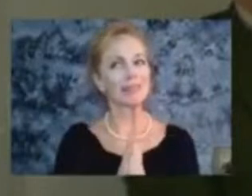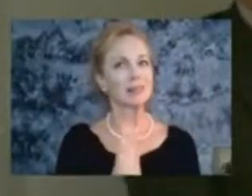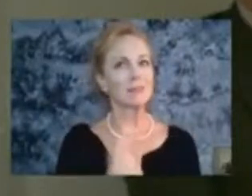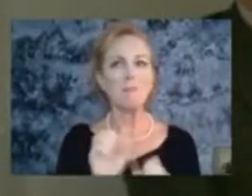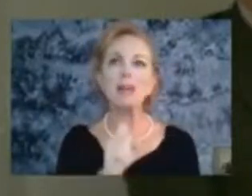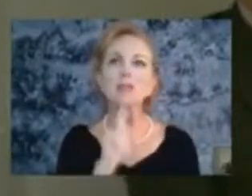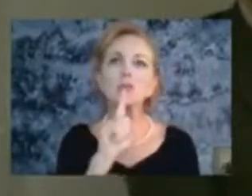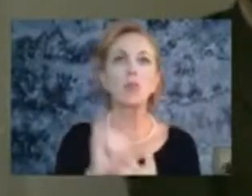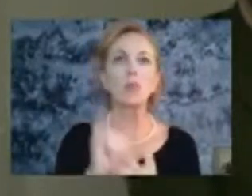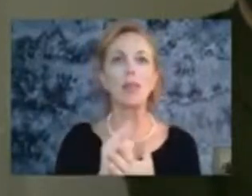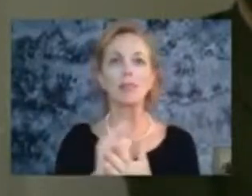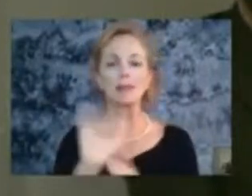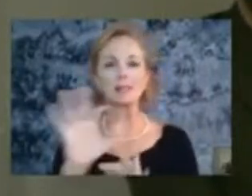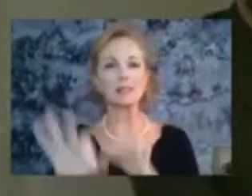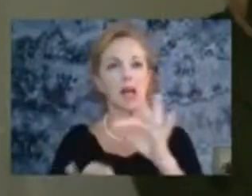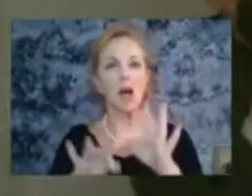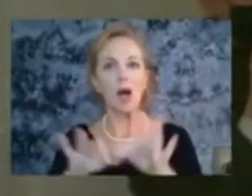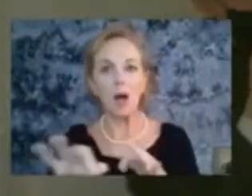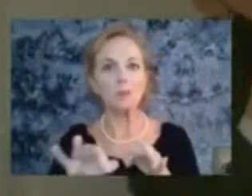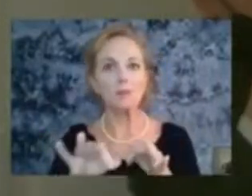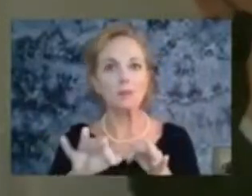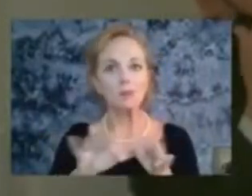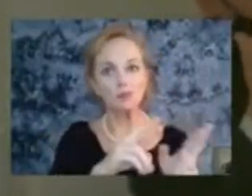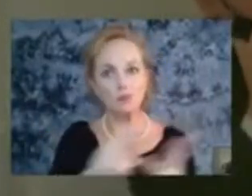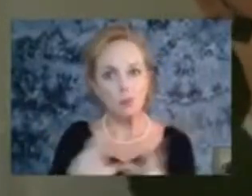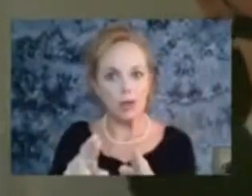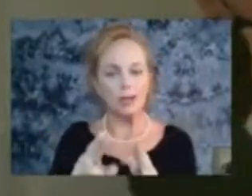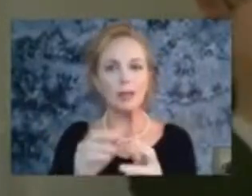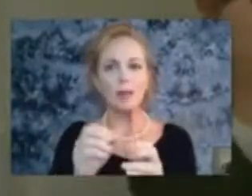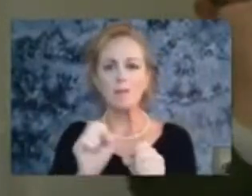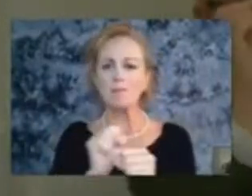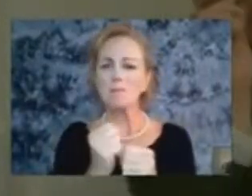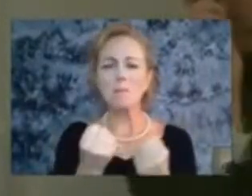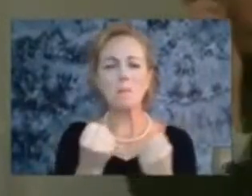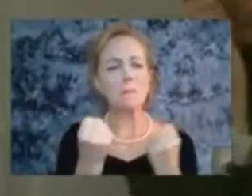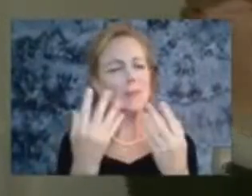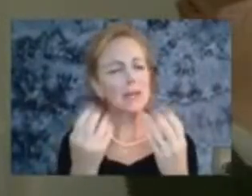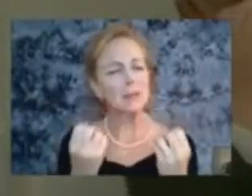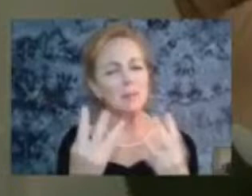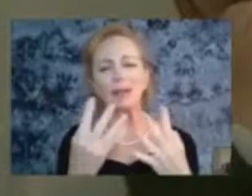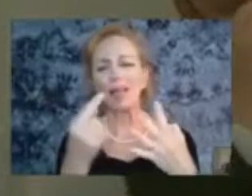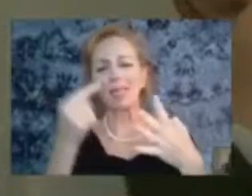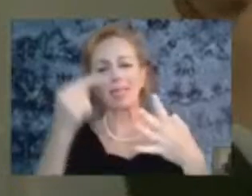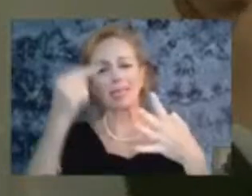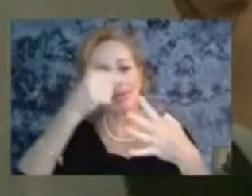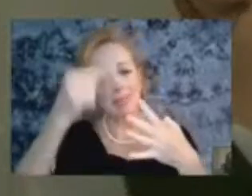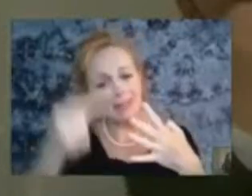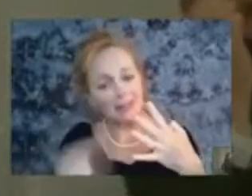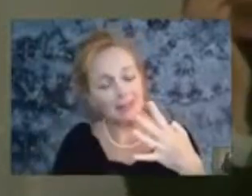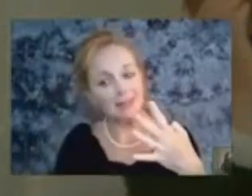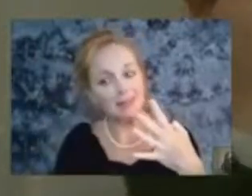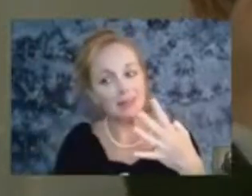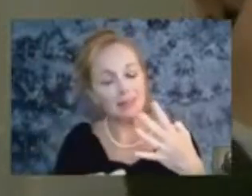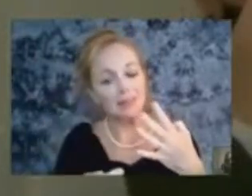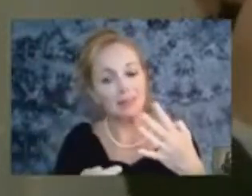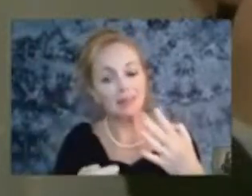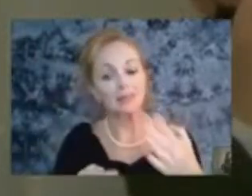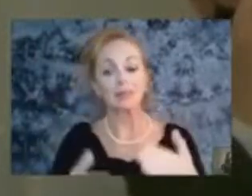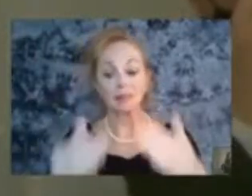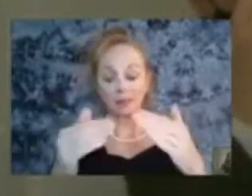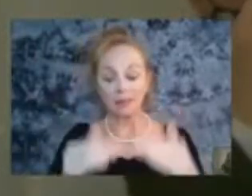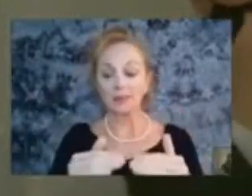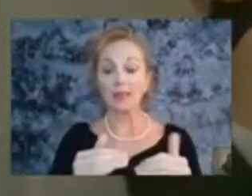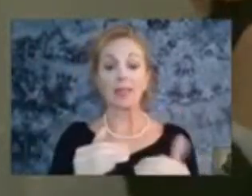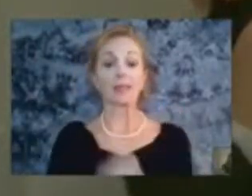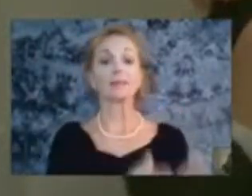subs lined up. And there were so many factors. And tonight we saw, and we've been getting updates